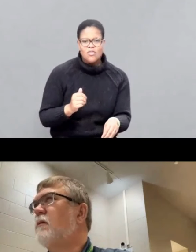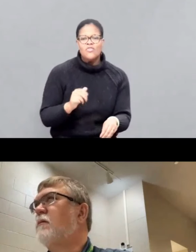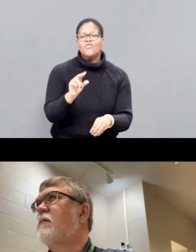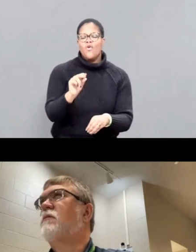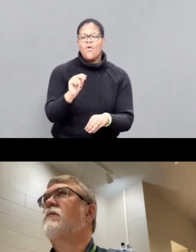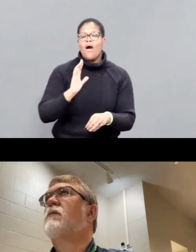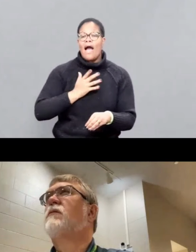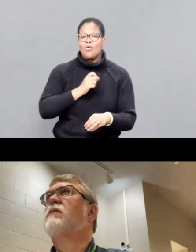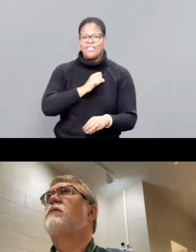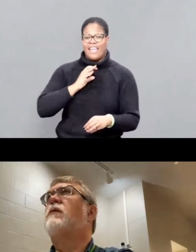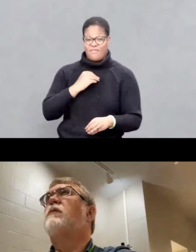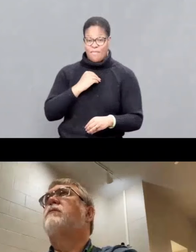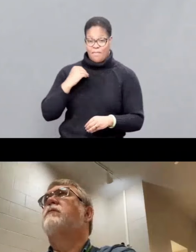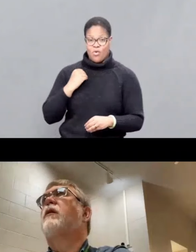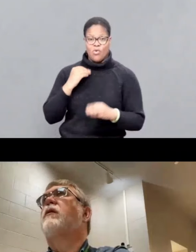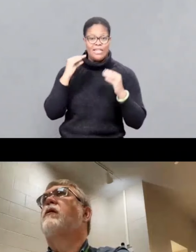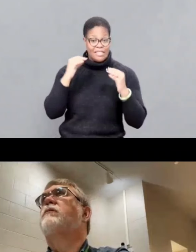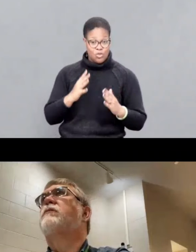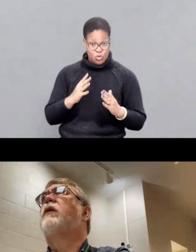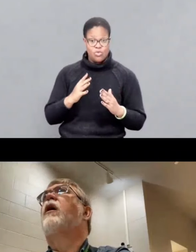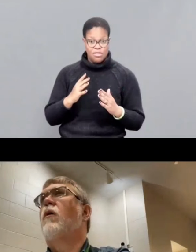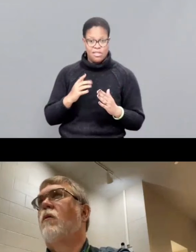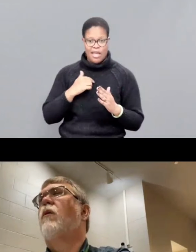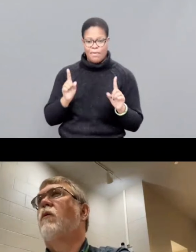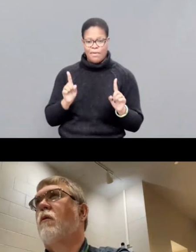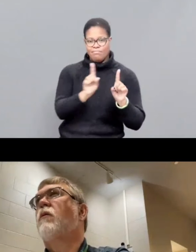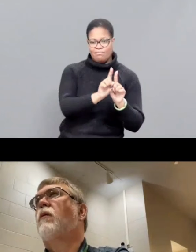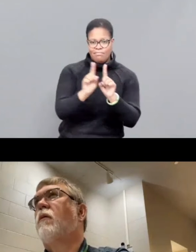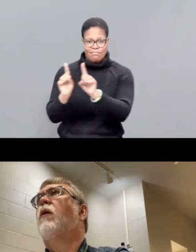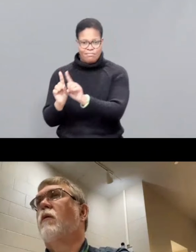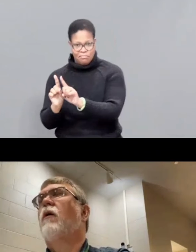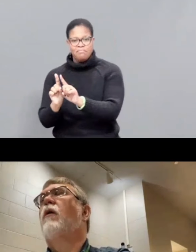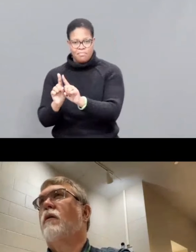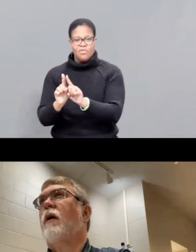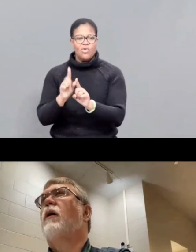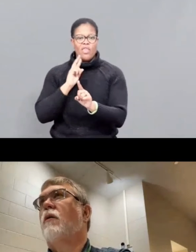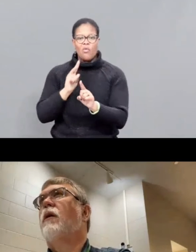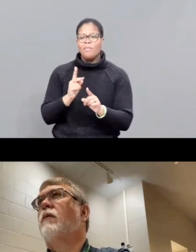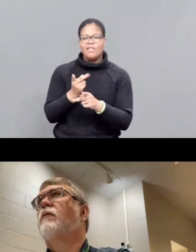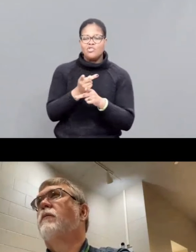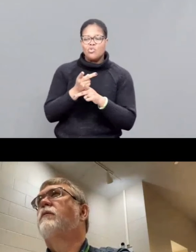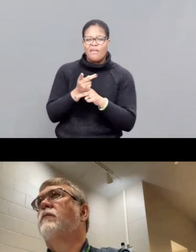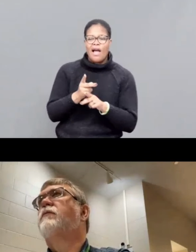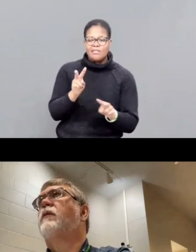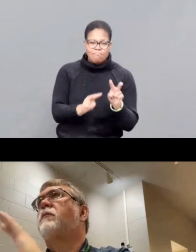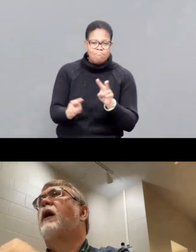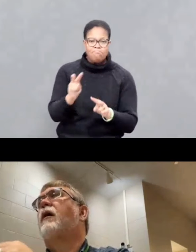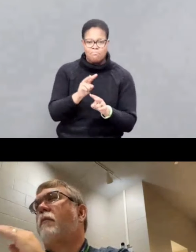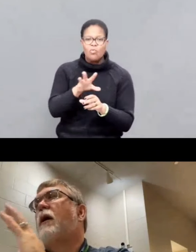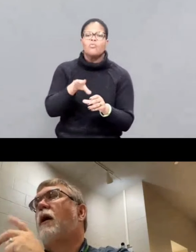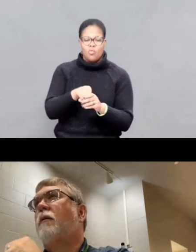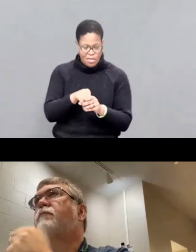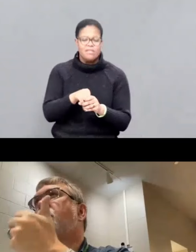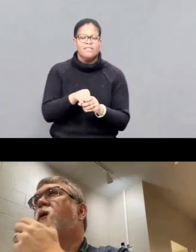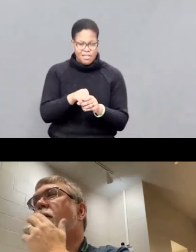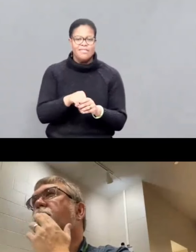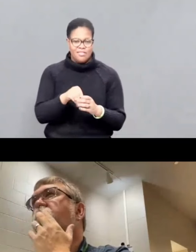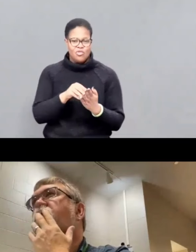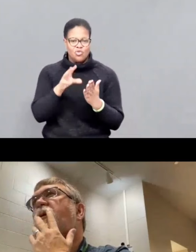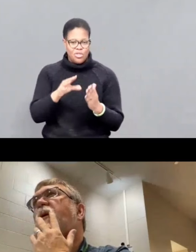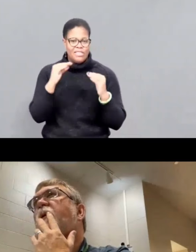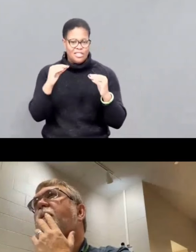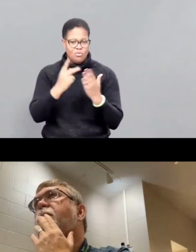No, our staff members, our teachers that they'll be placed with, and kind of supervised within their student teaching program.